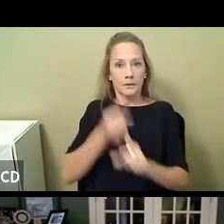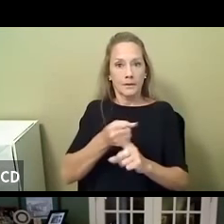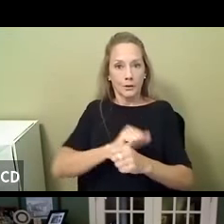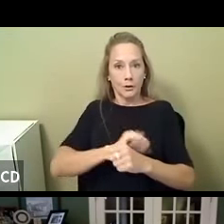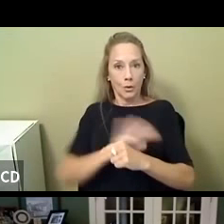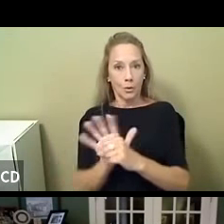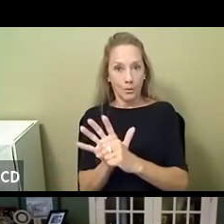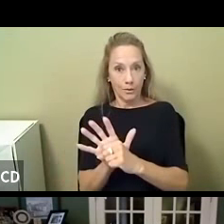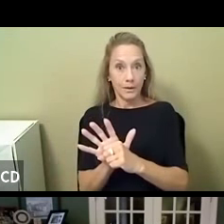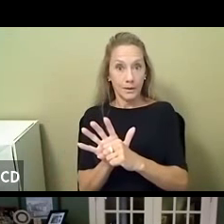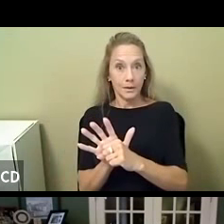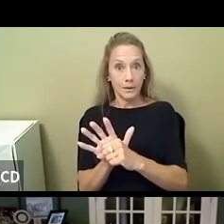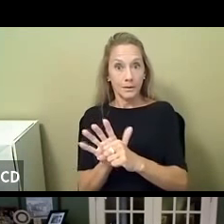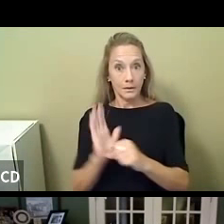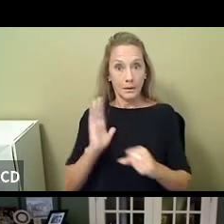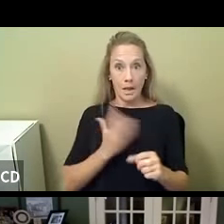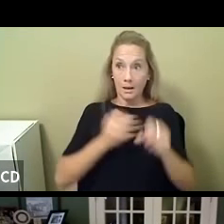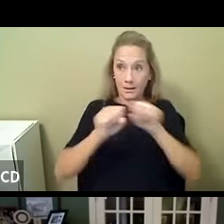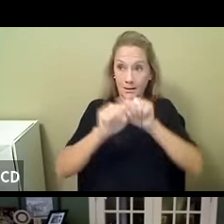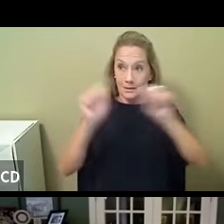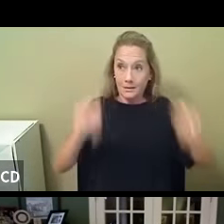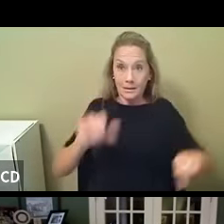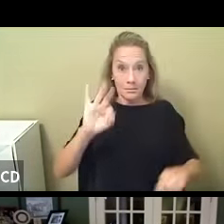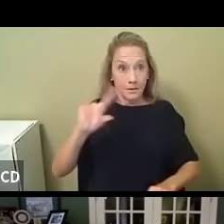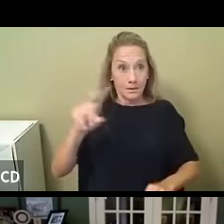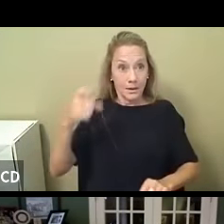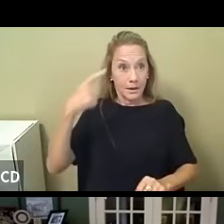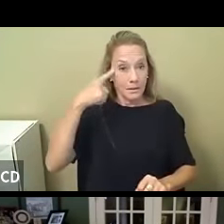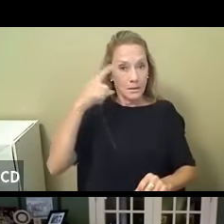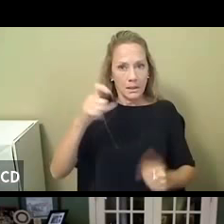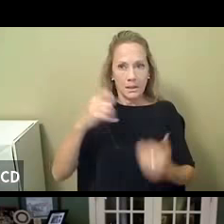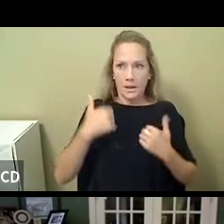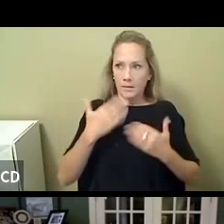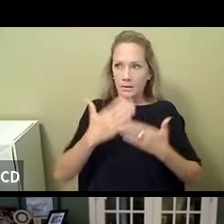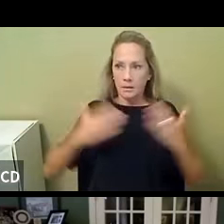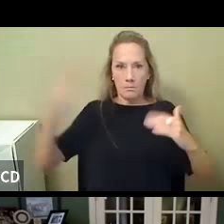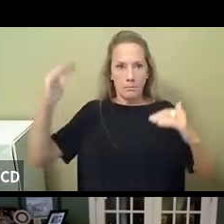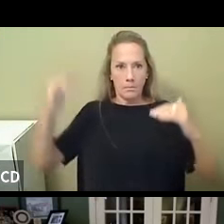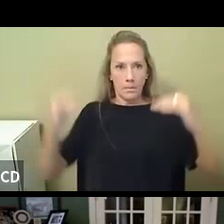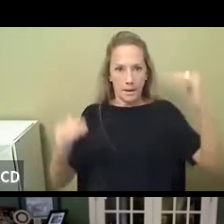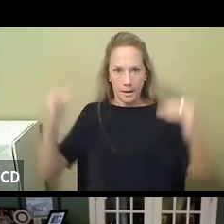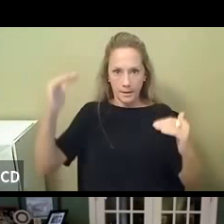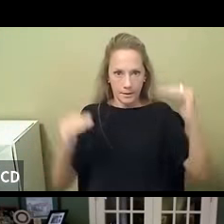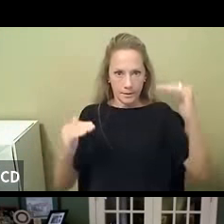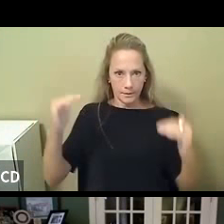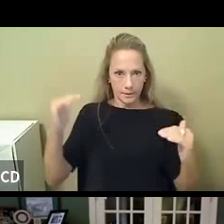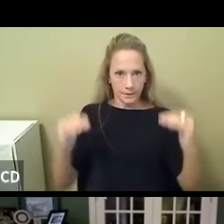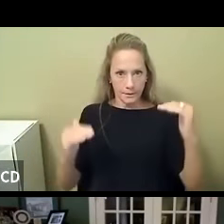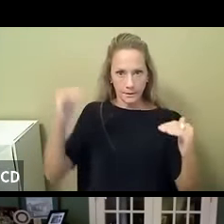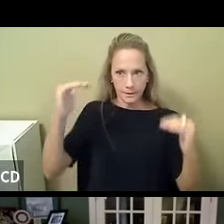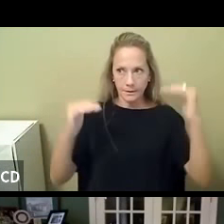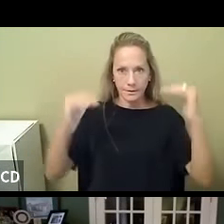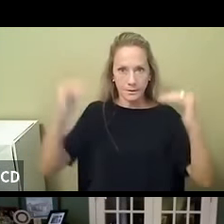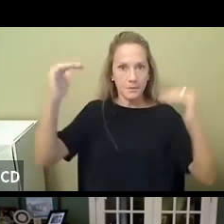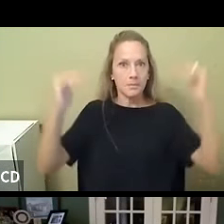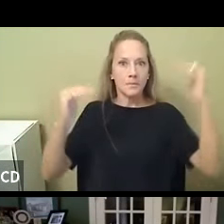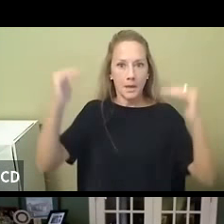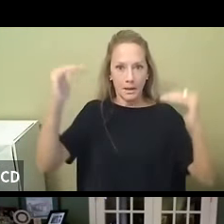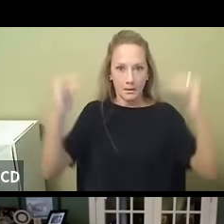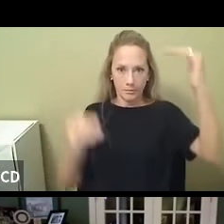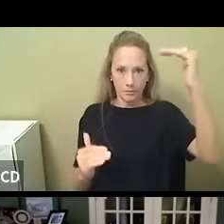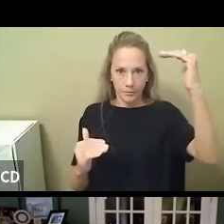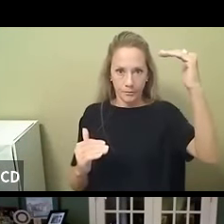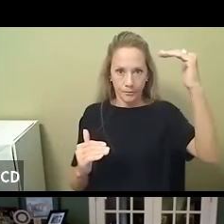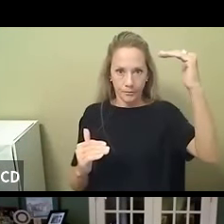In our system of government, there has to be some sort of balance and check to that. And it should be